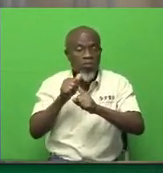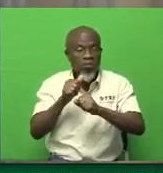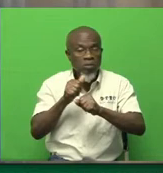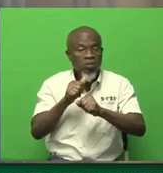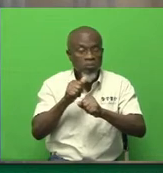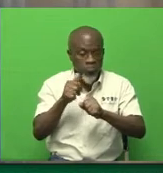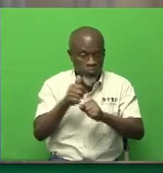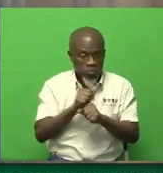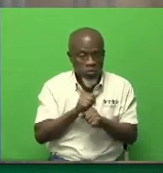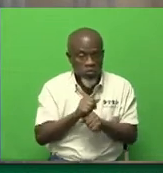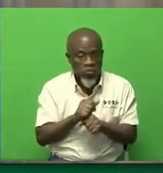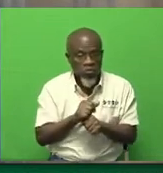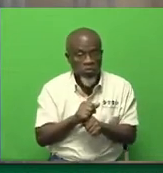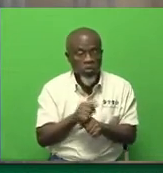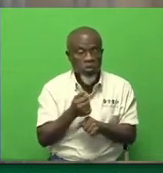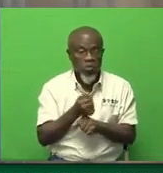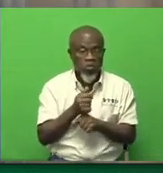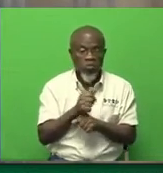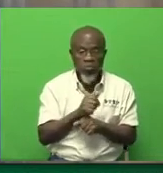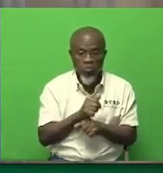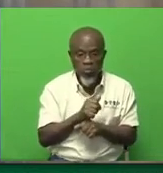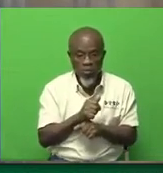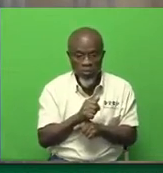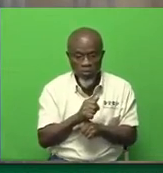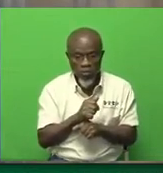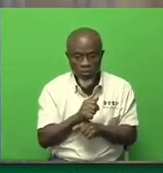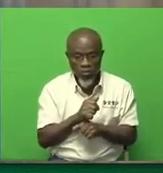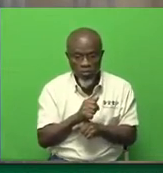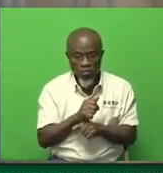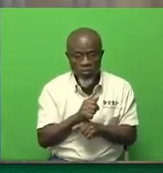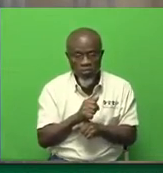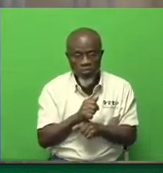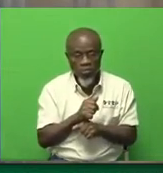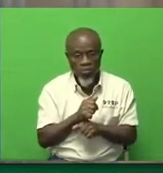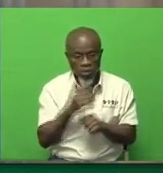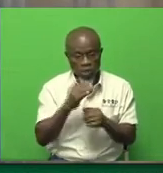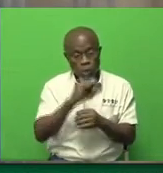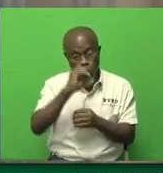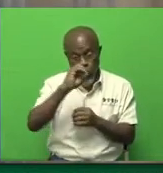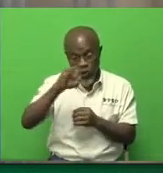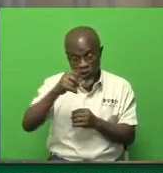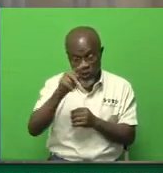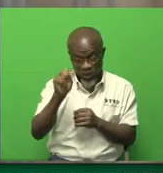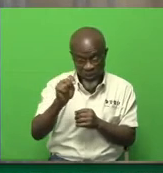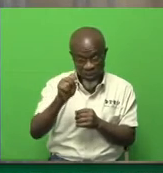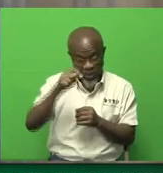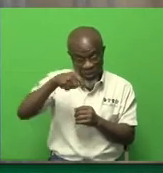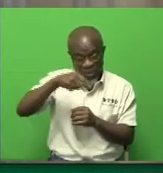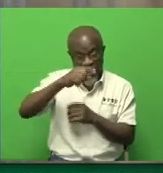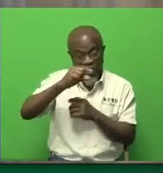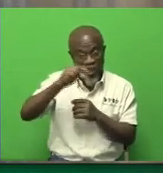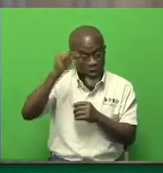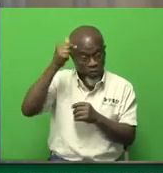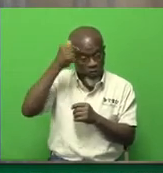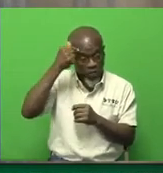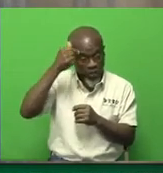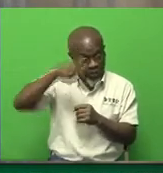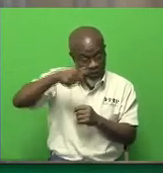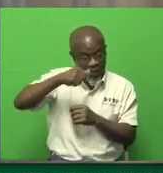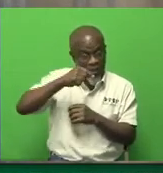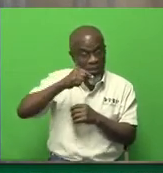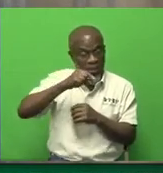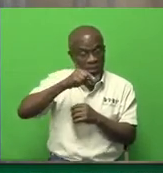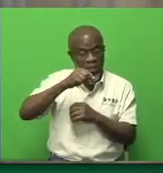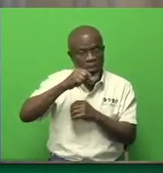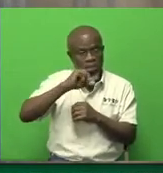533 trainees under the program the ugt program underdiscovered as of July this year